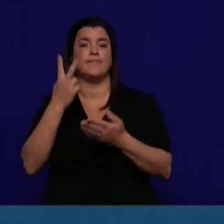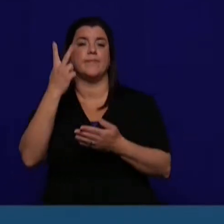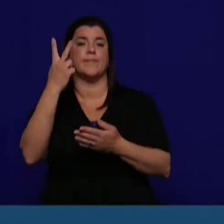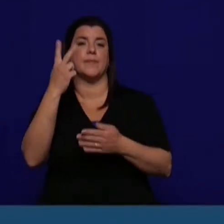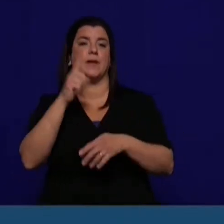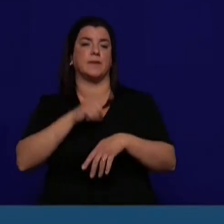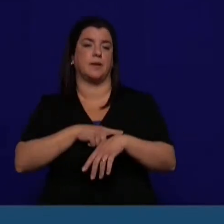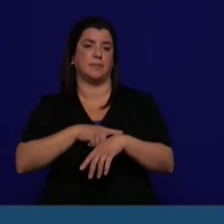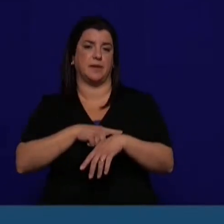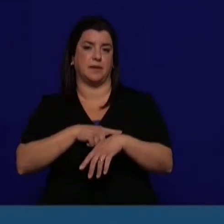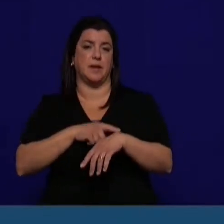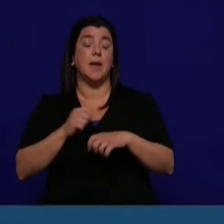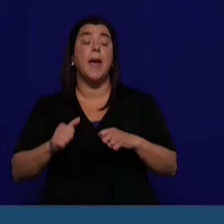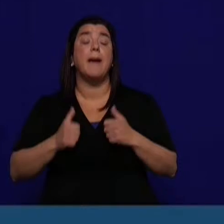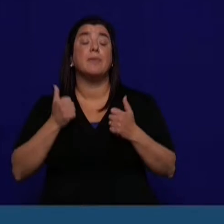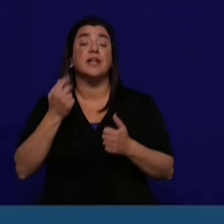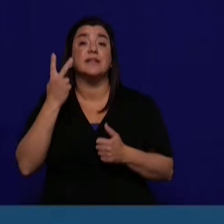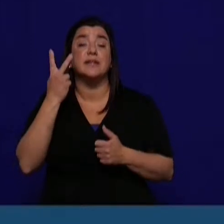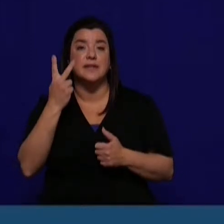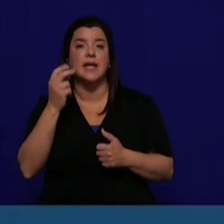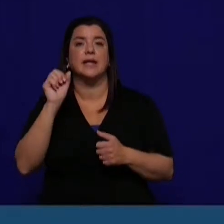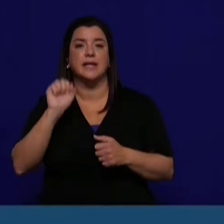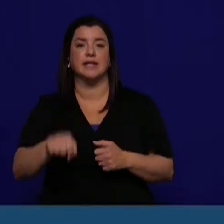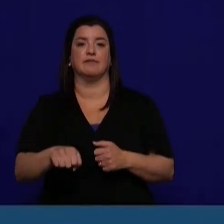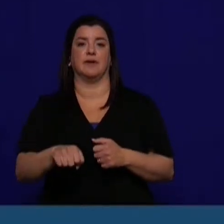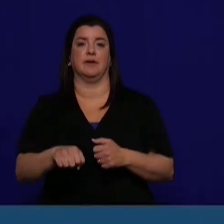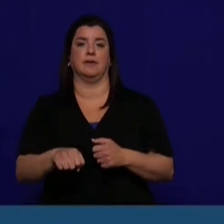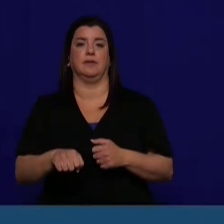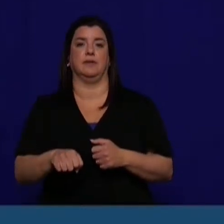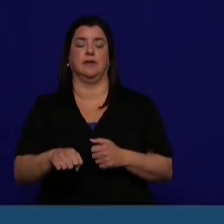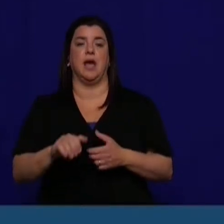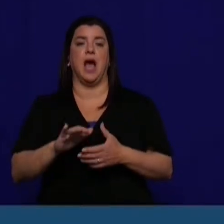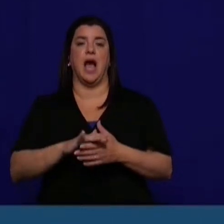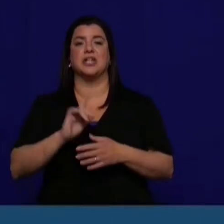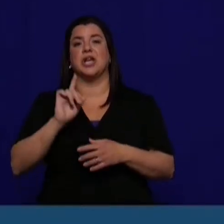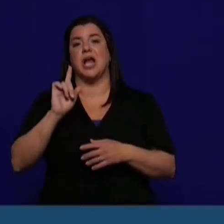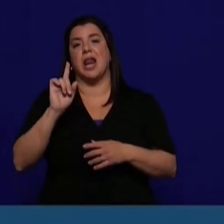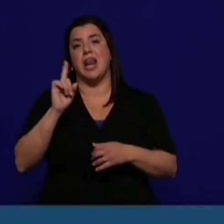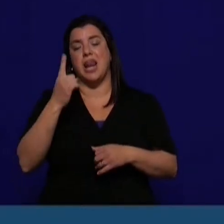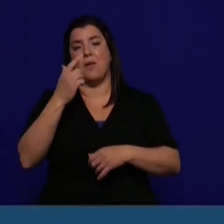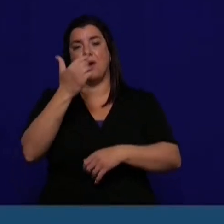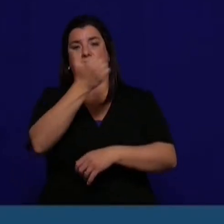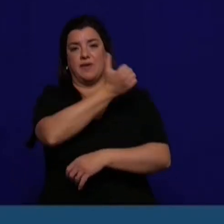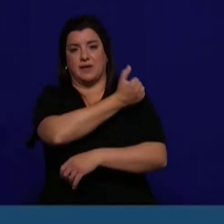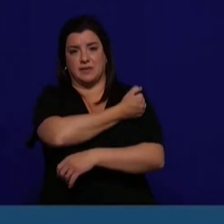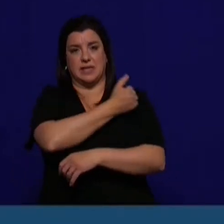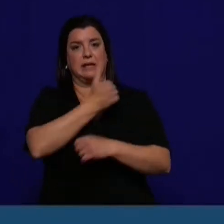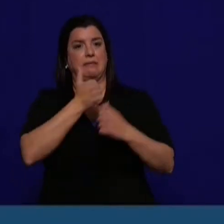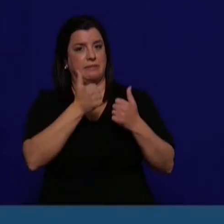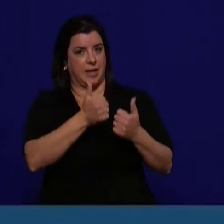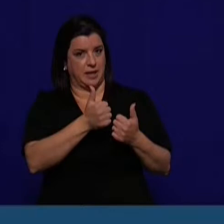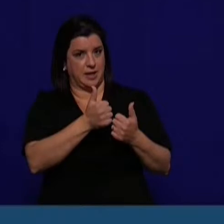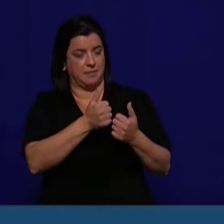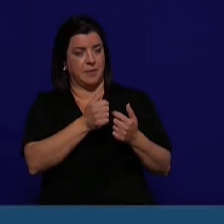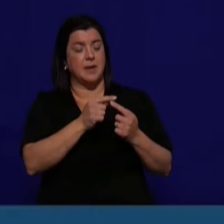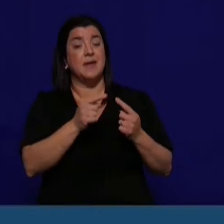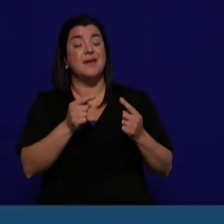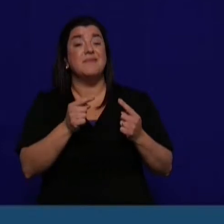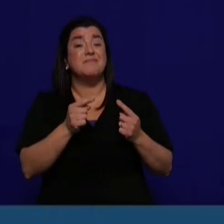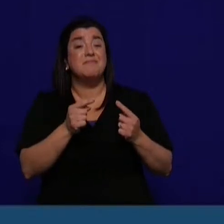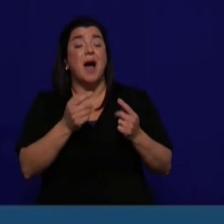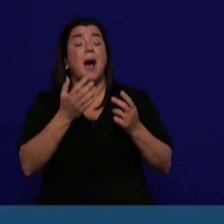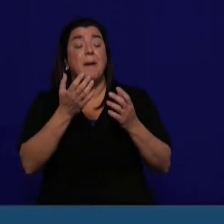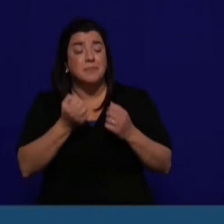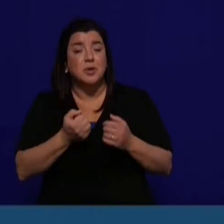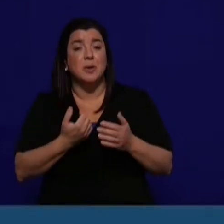importanti li tieħdu żewġ dożi għaliex l-ewwel doża ħadtik immunità li hija tajba ħafna. Però trials urew ċar li inti trid tieħu